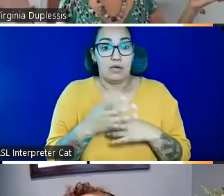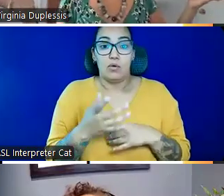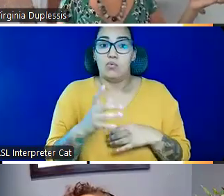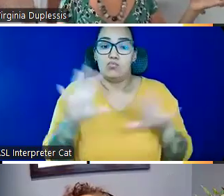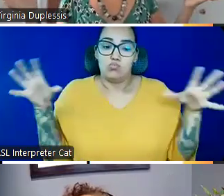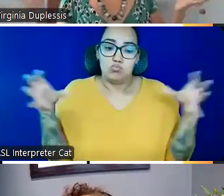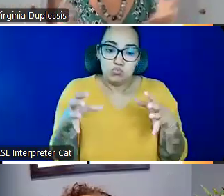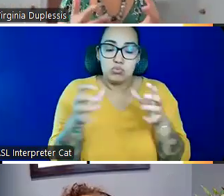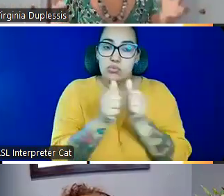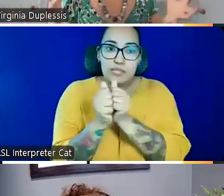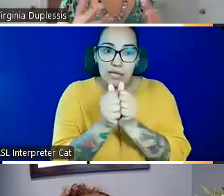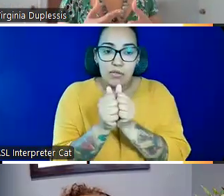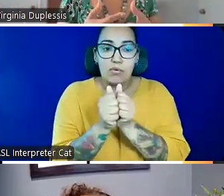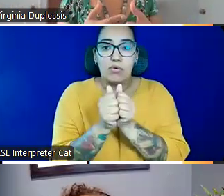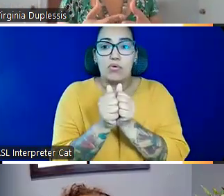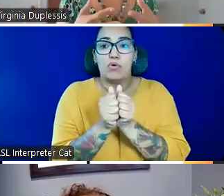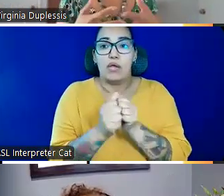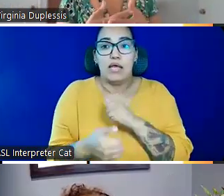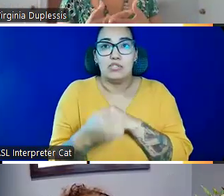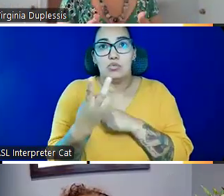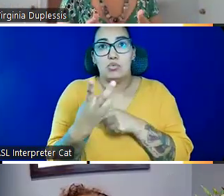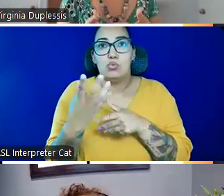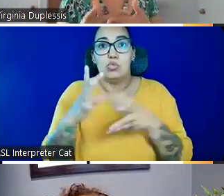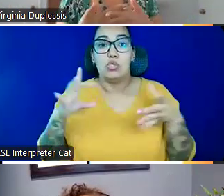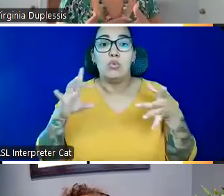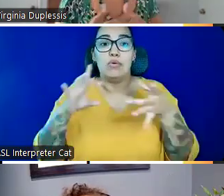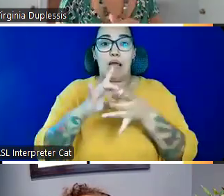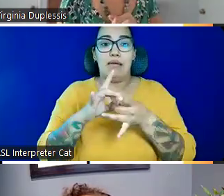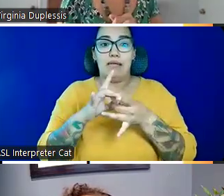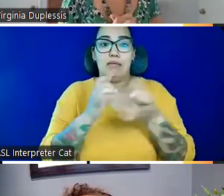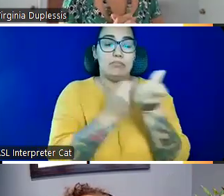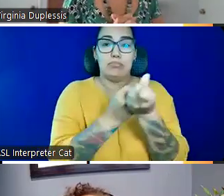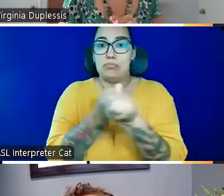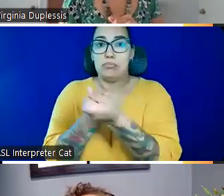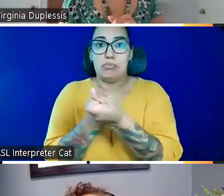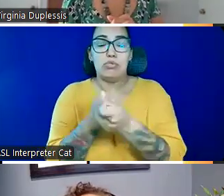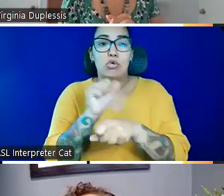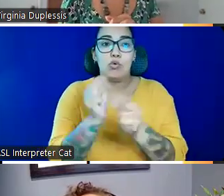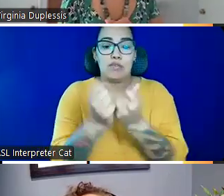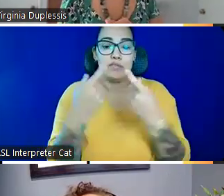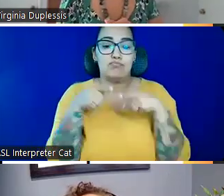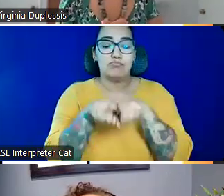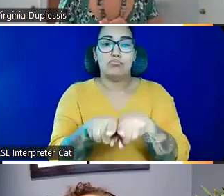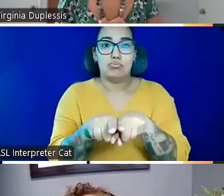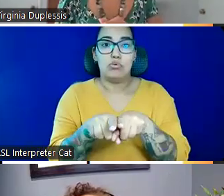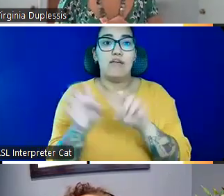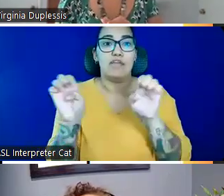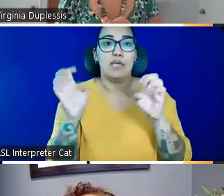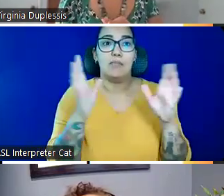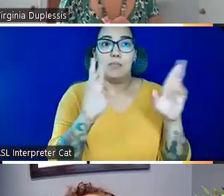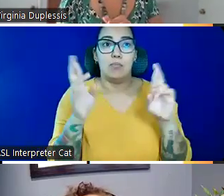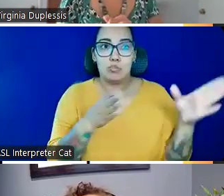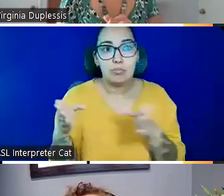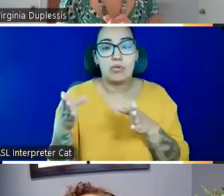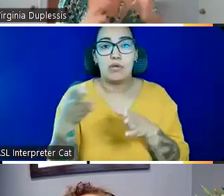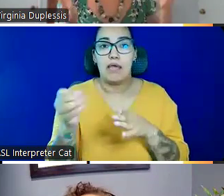as two united fields to work together on this really important intersection of emergency preparedness, planning,